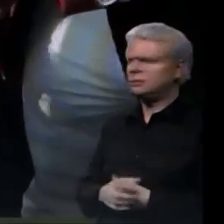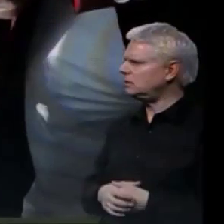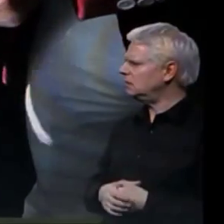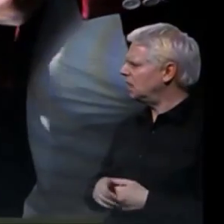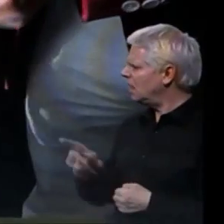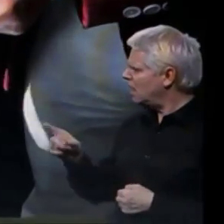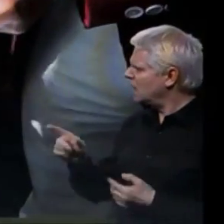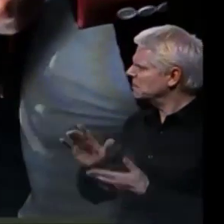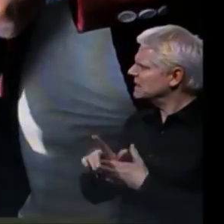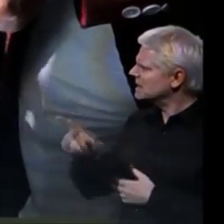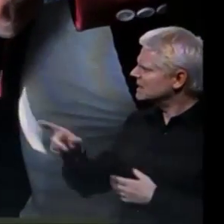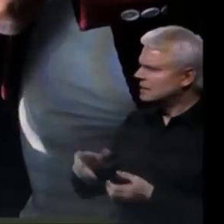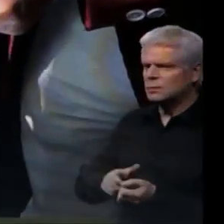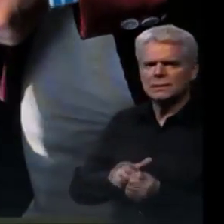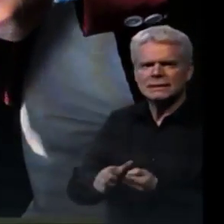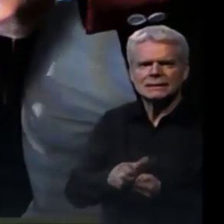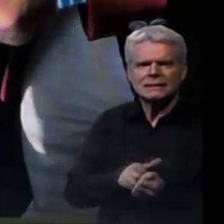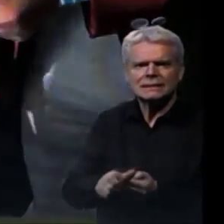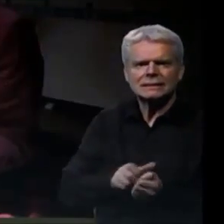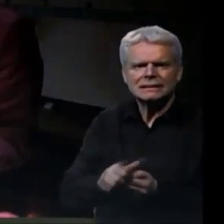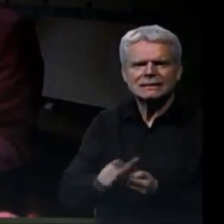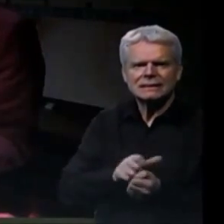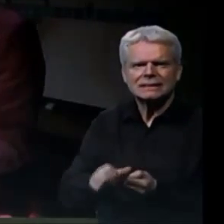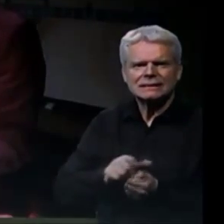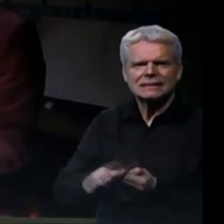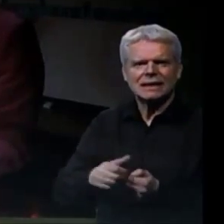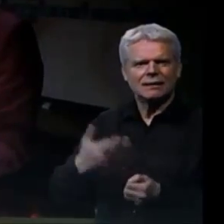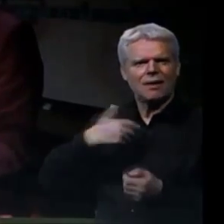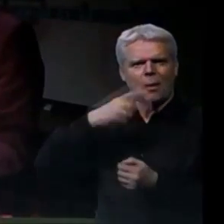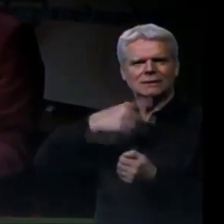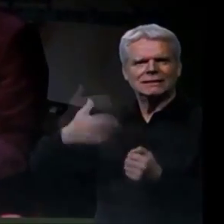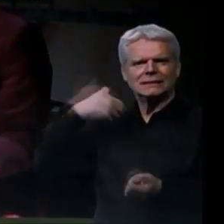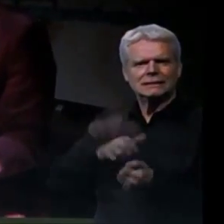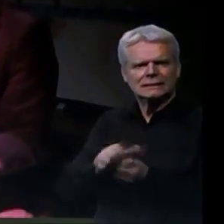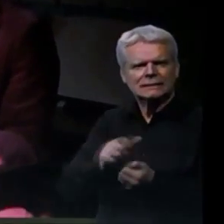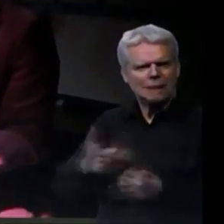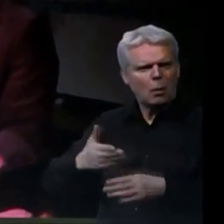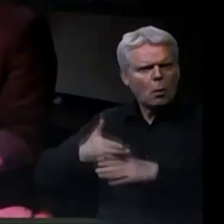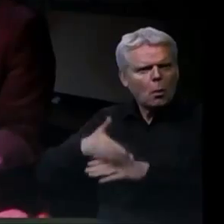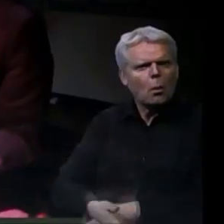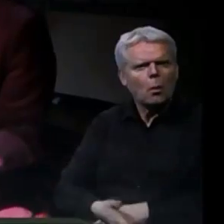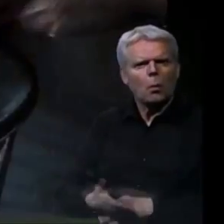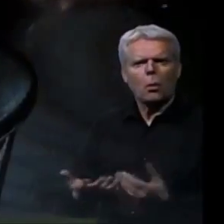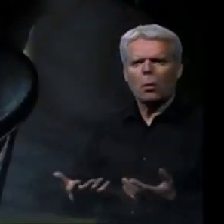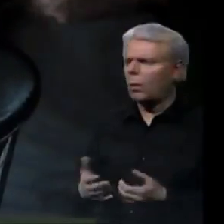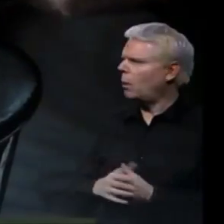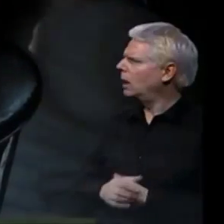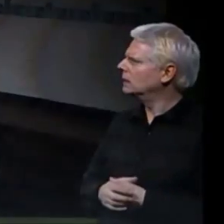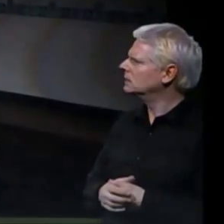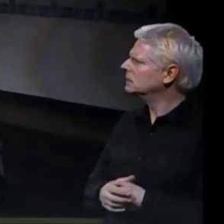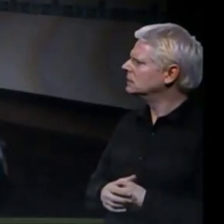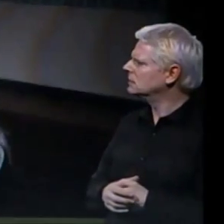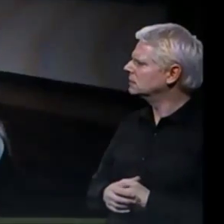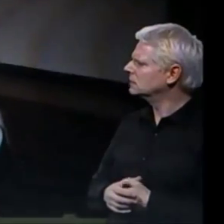which began with grating your own soap. It's quite slow work, isn't it, getting this grated?